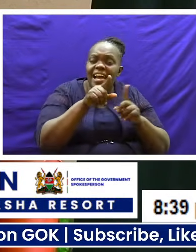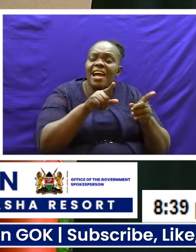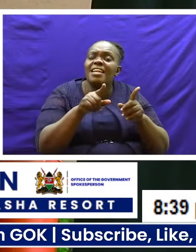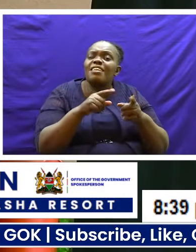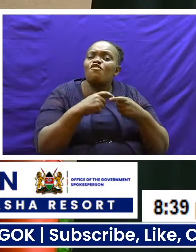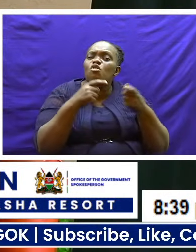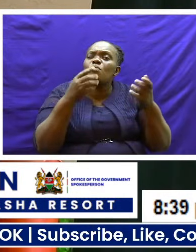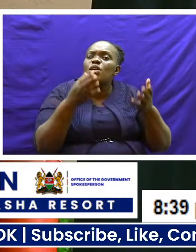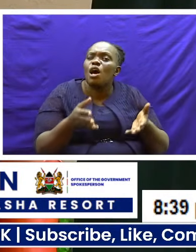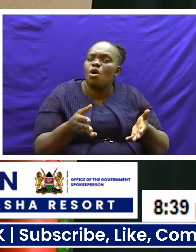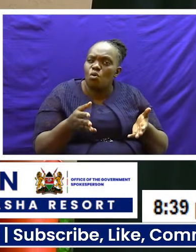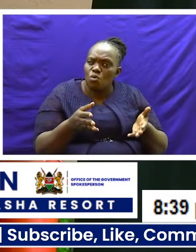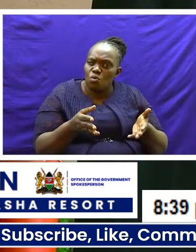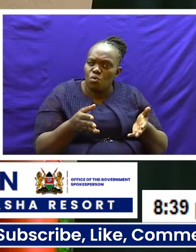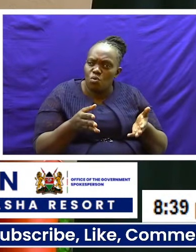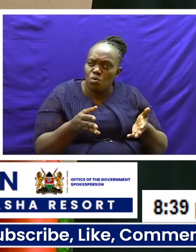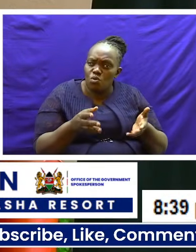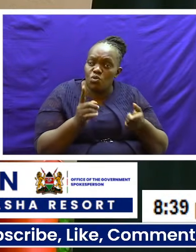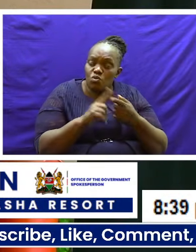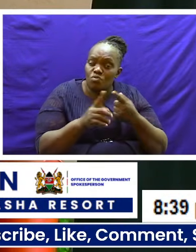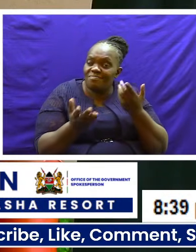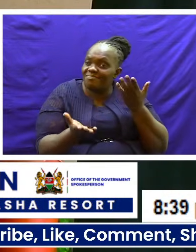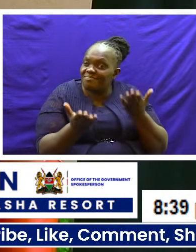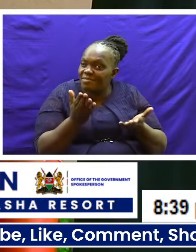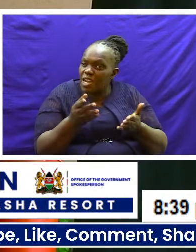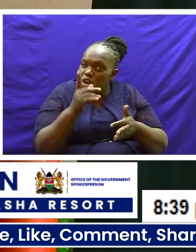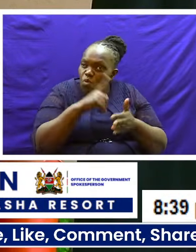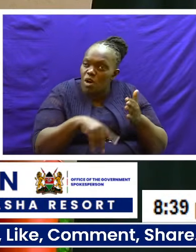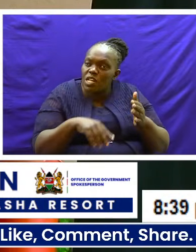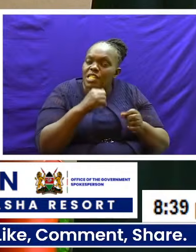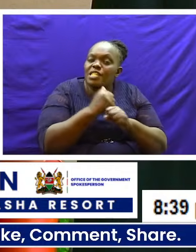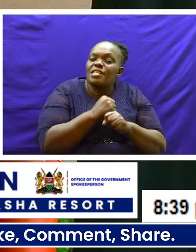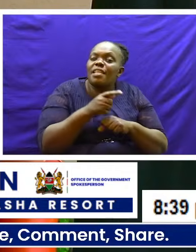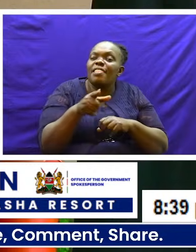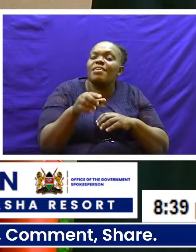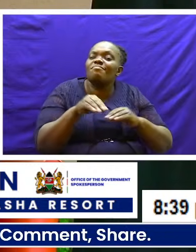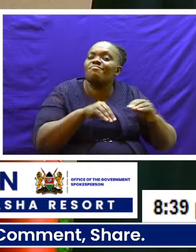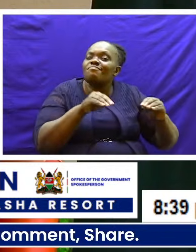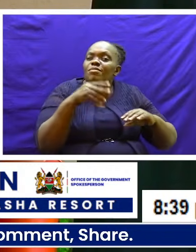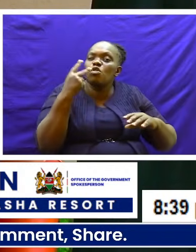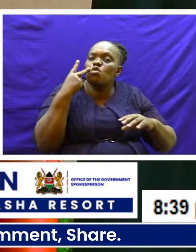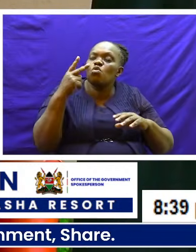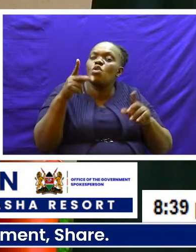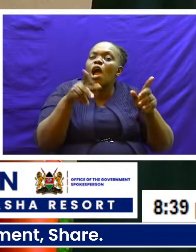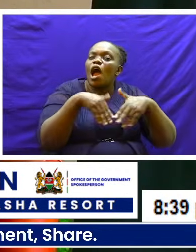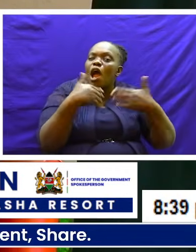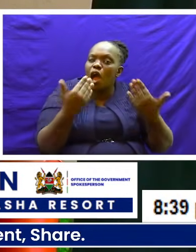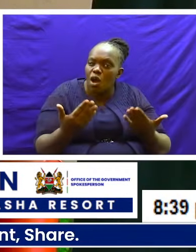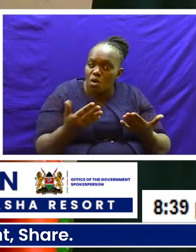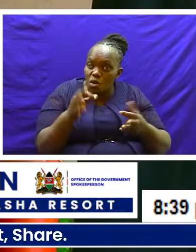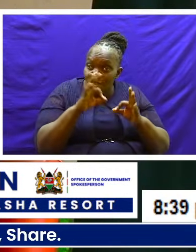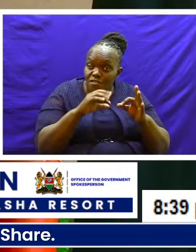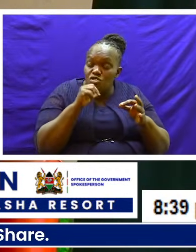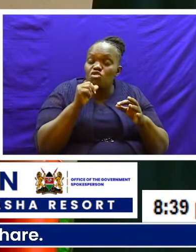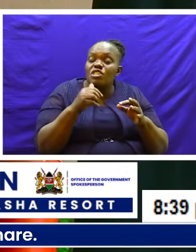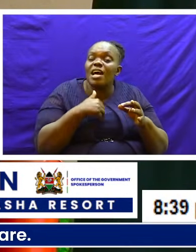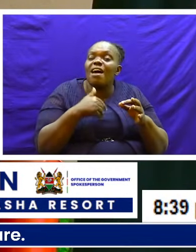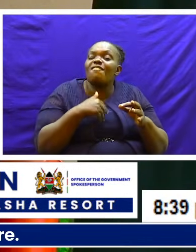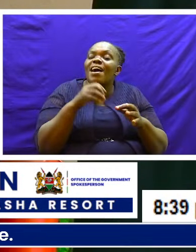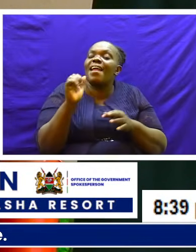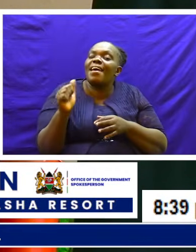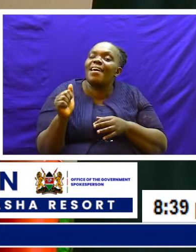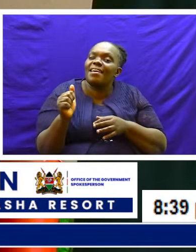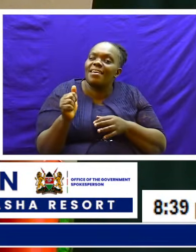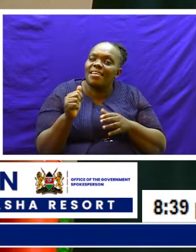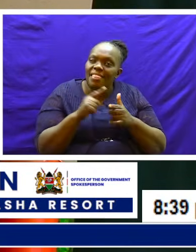from now to determine what will that criteria look like. If we will not have an A